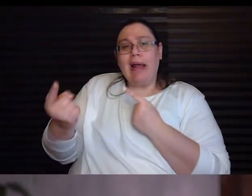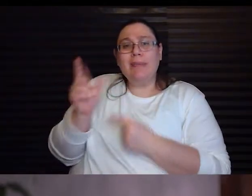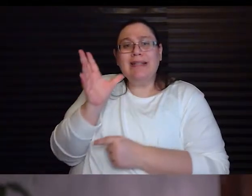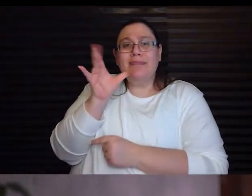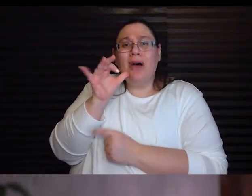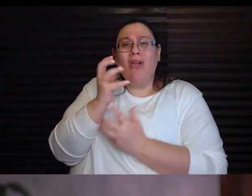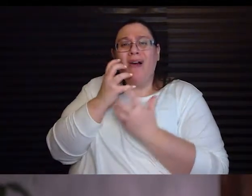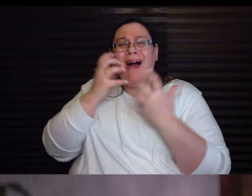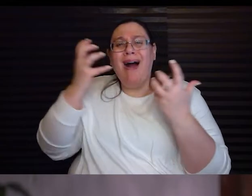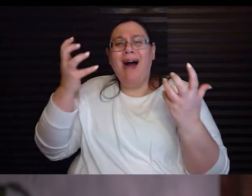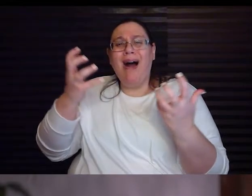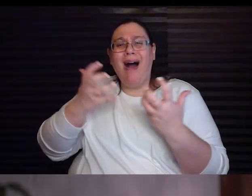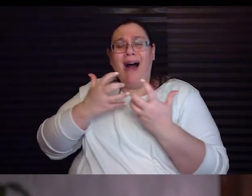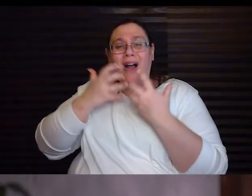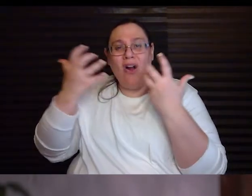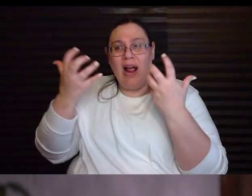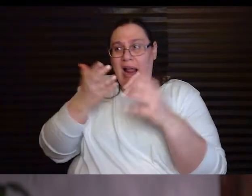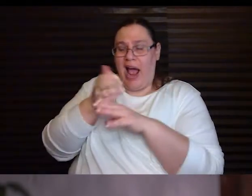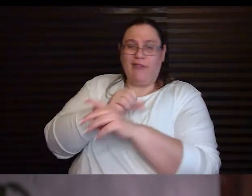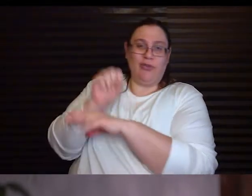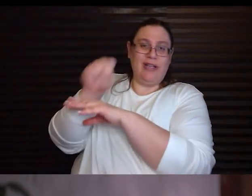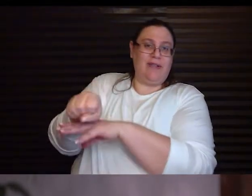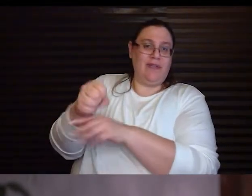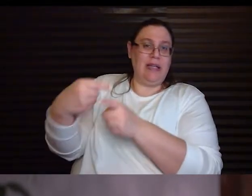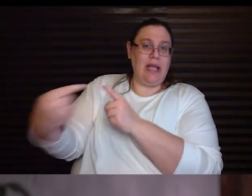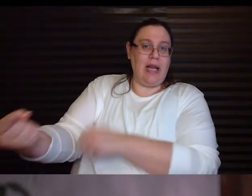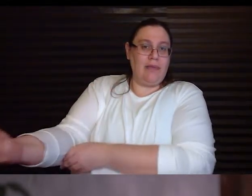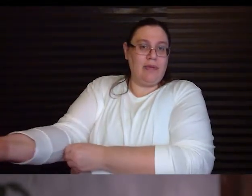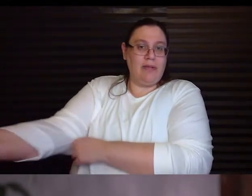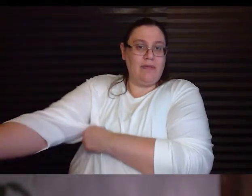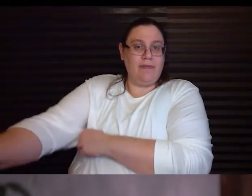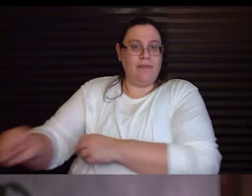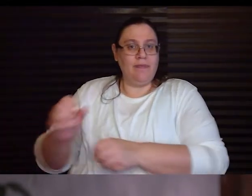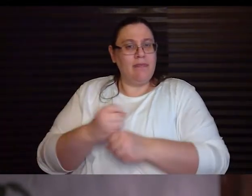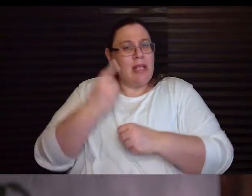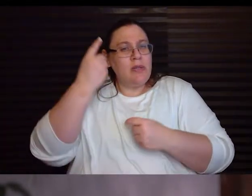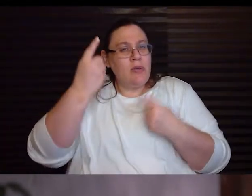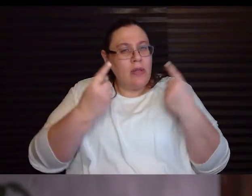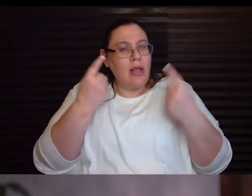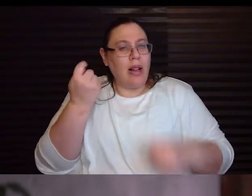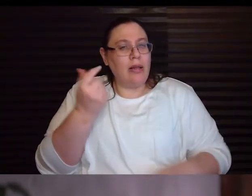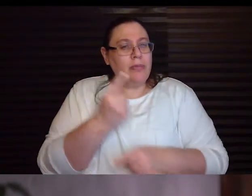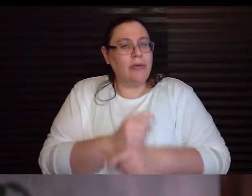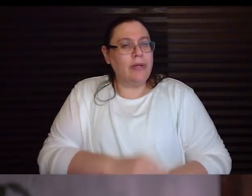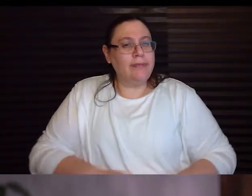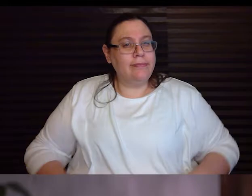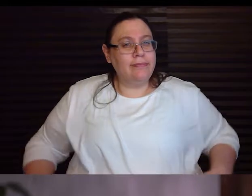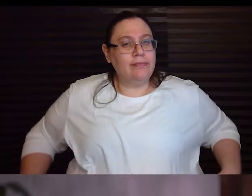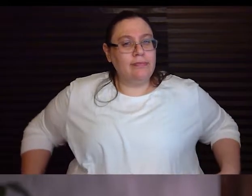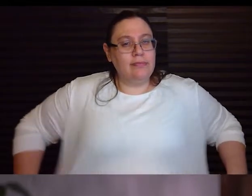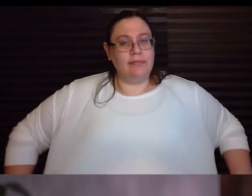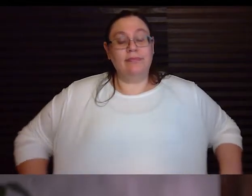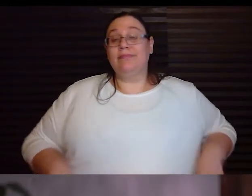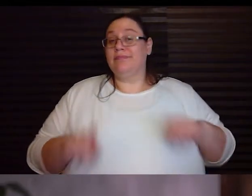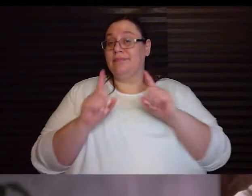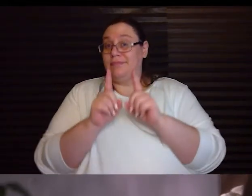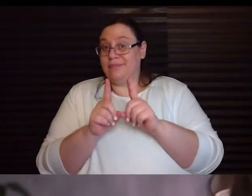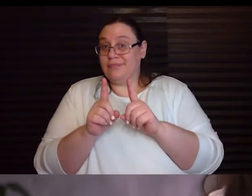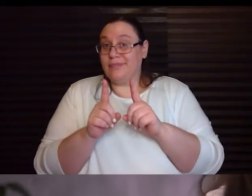enemy's mother wailing after we defeat him. It kind of makes you think, right?